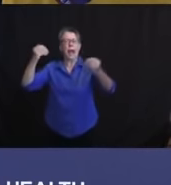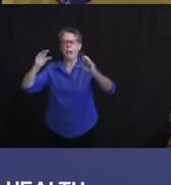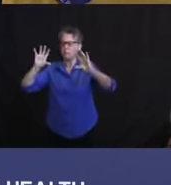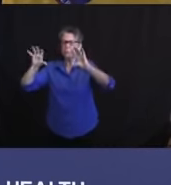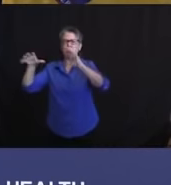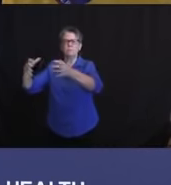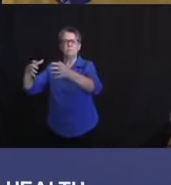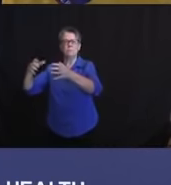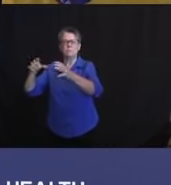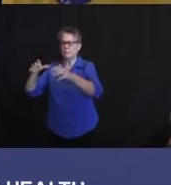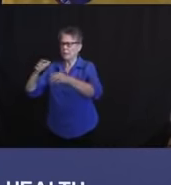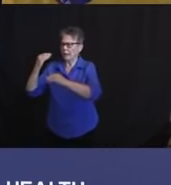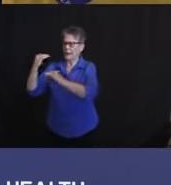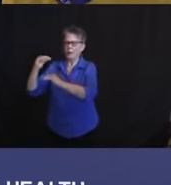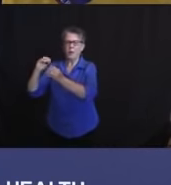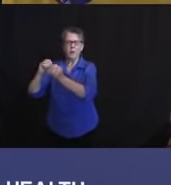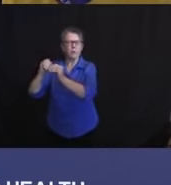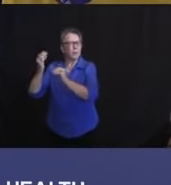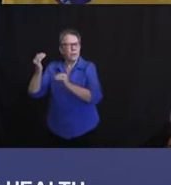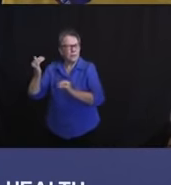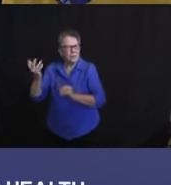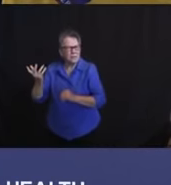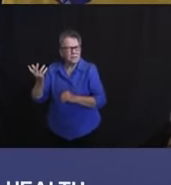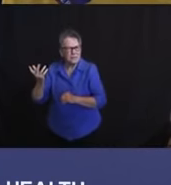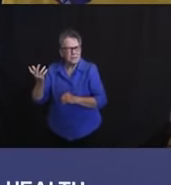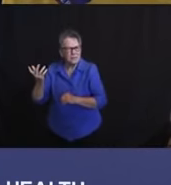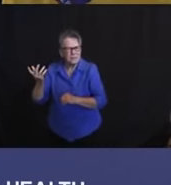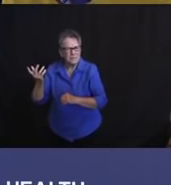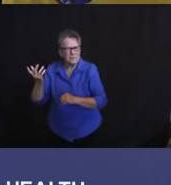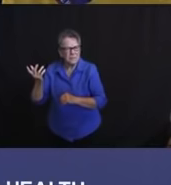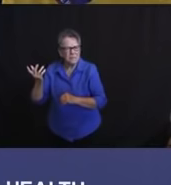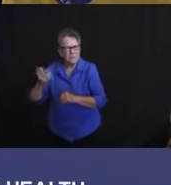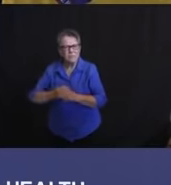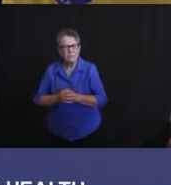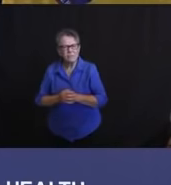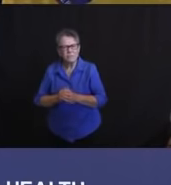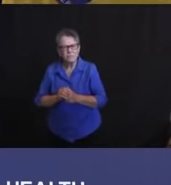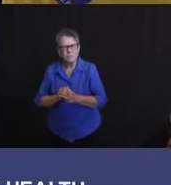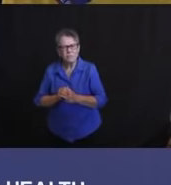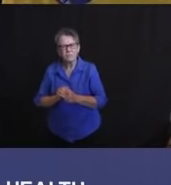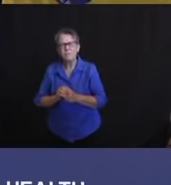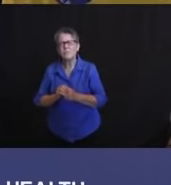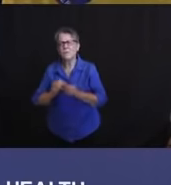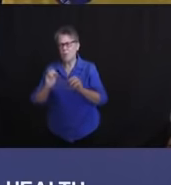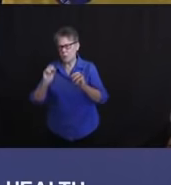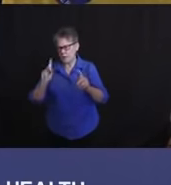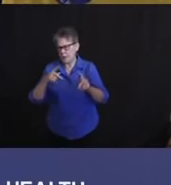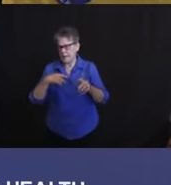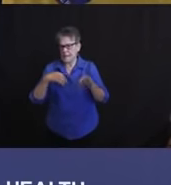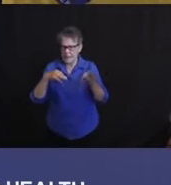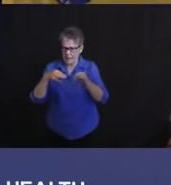We actually had this very conversation. I was in the back of a car 45 minutes or so ago, and